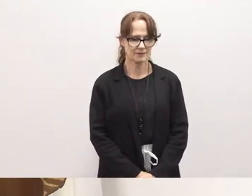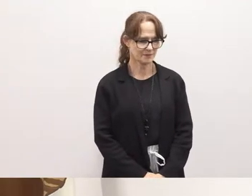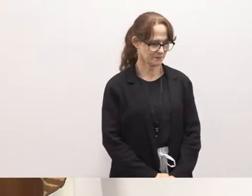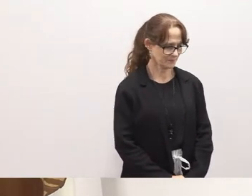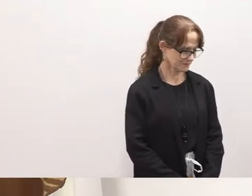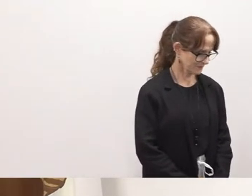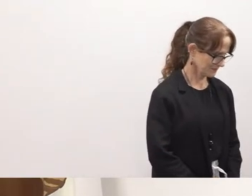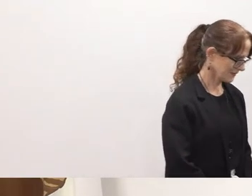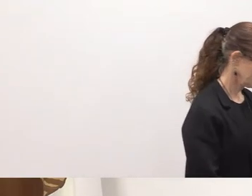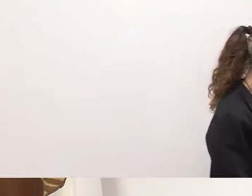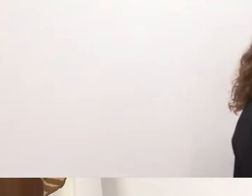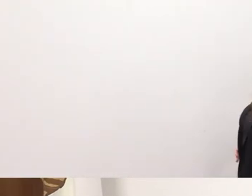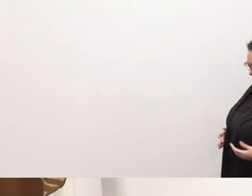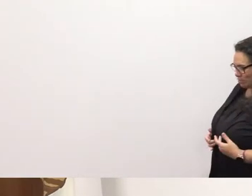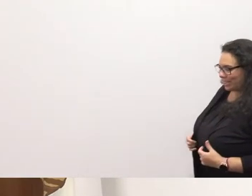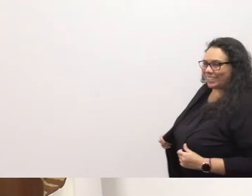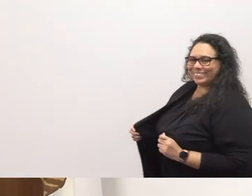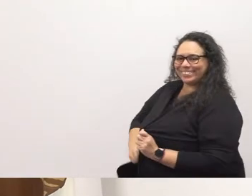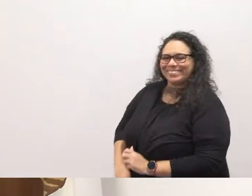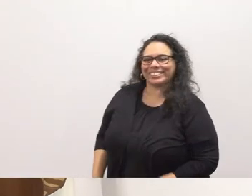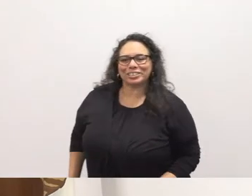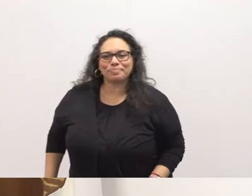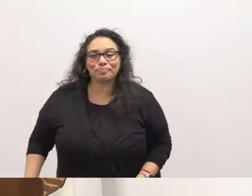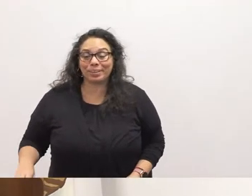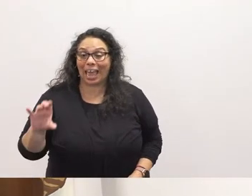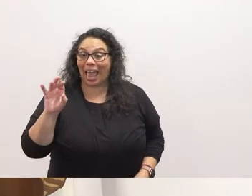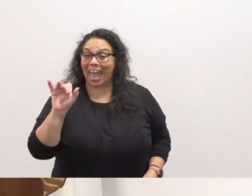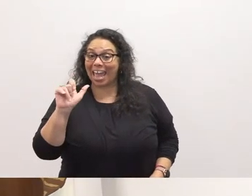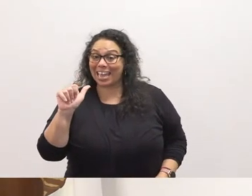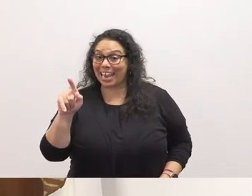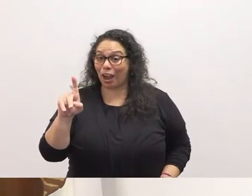Thank you. Next, we have Harold.